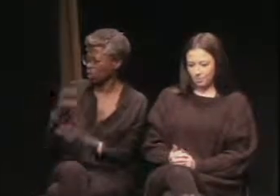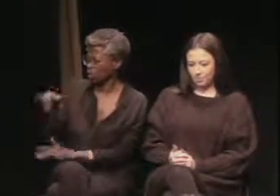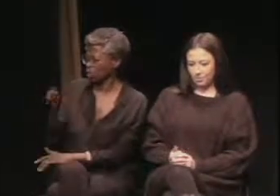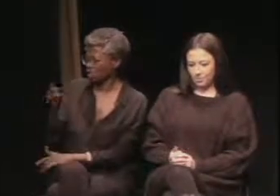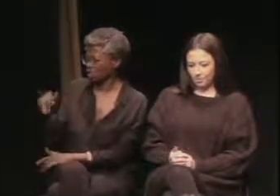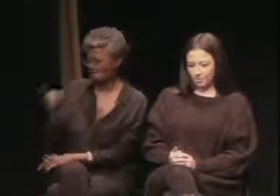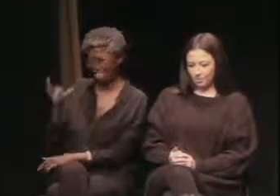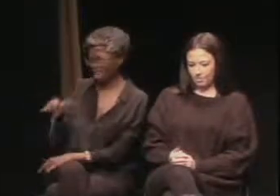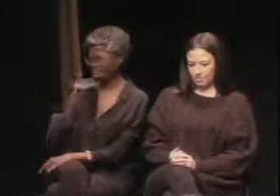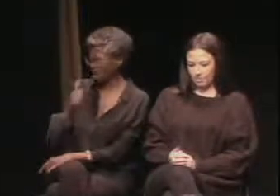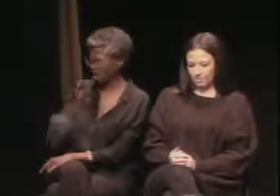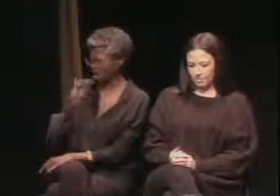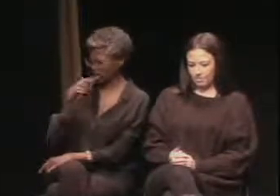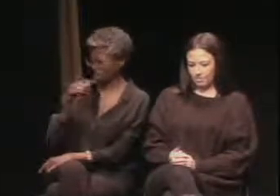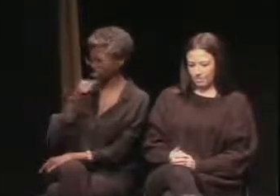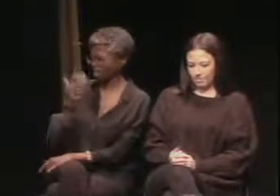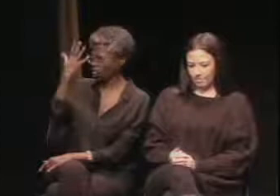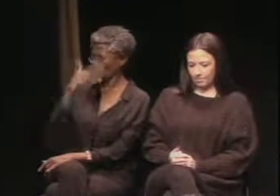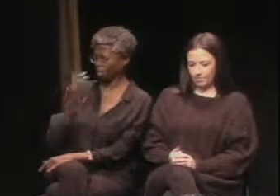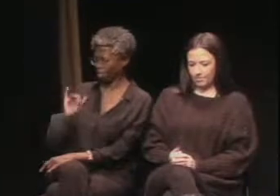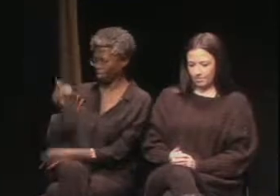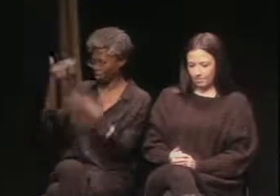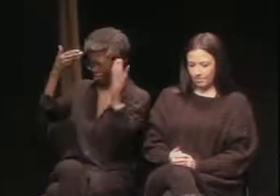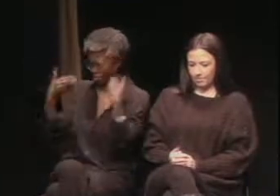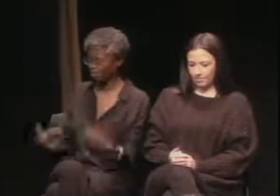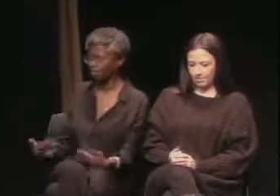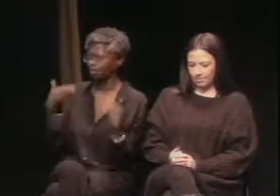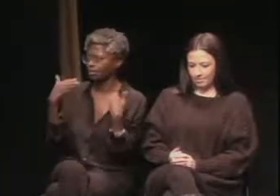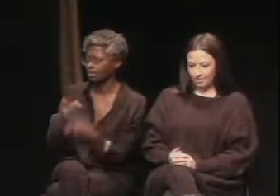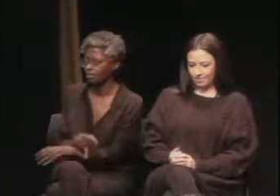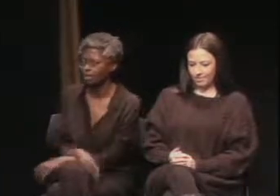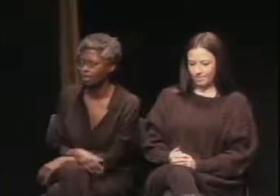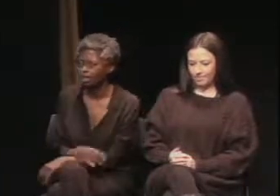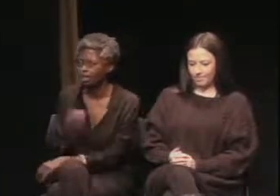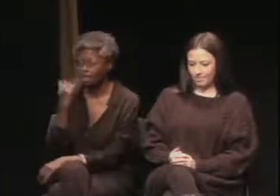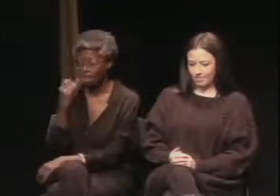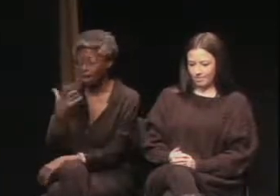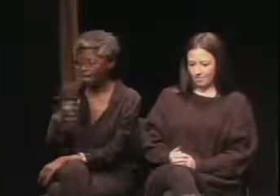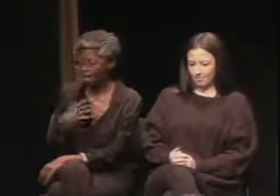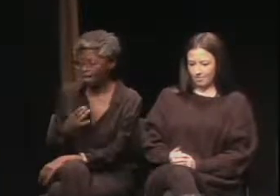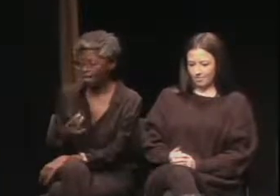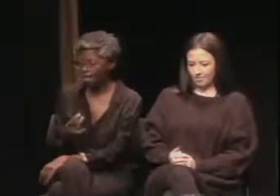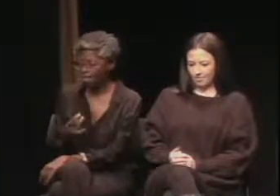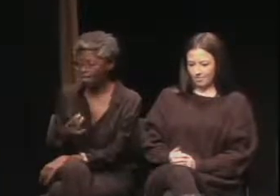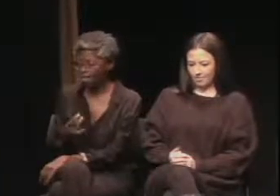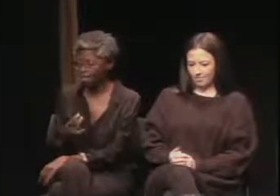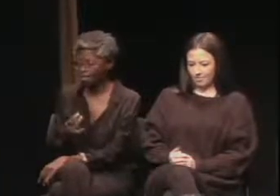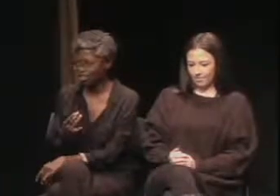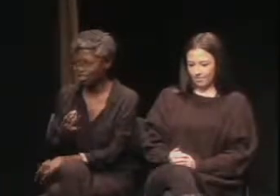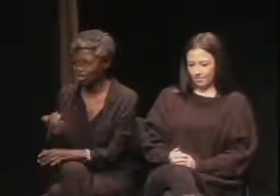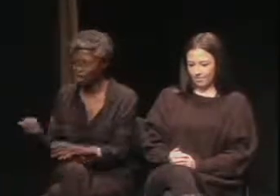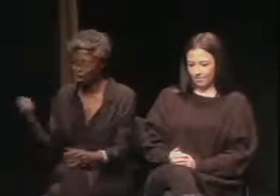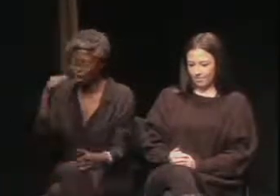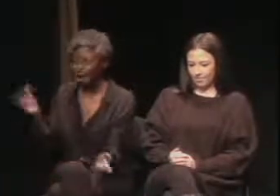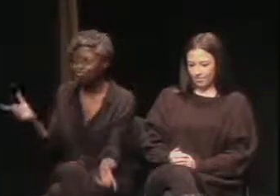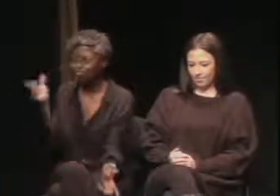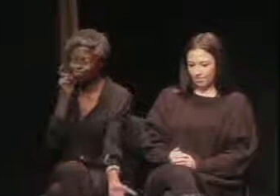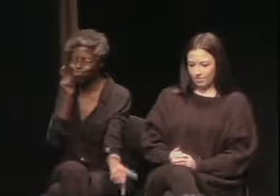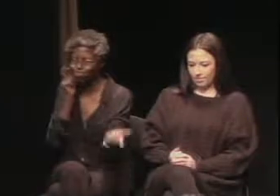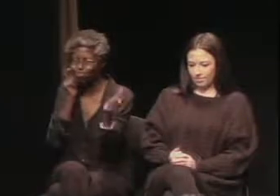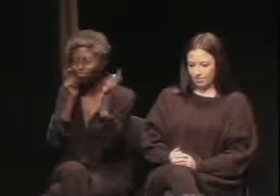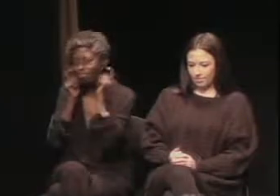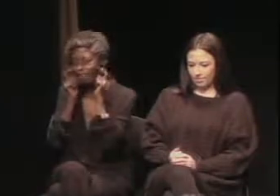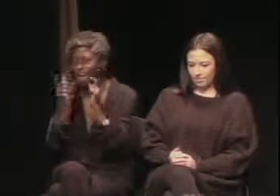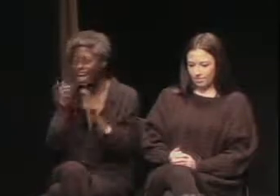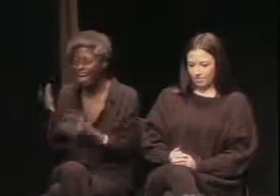be joy because it doesn't look like this. Right. Right? Right. If right. I like to put on my big earrings and listen to the